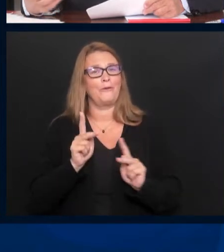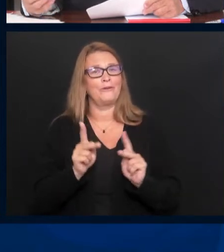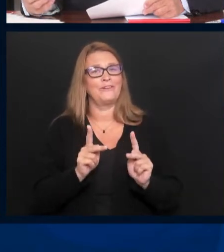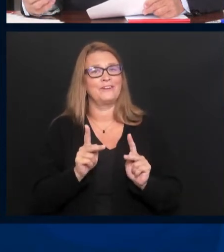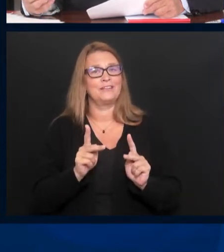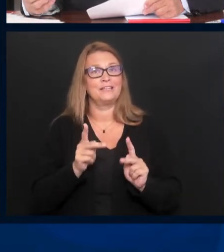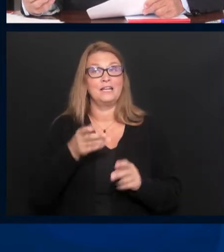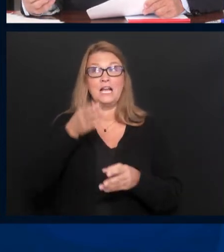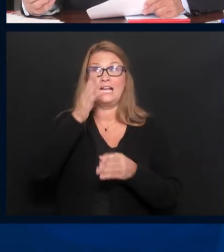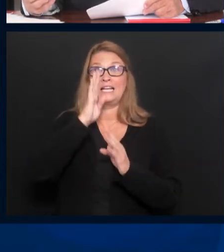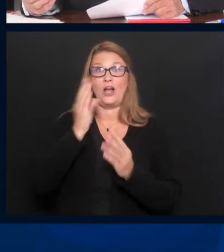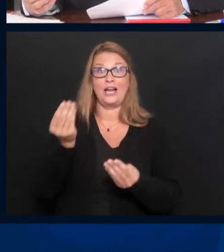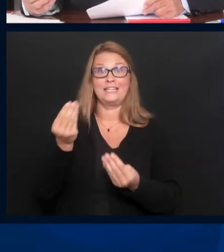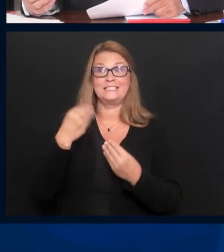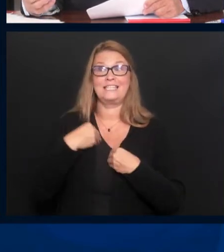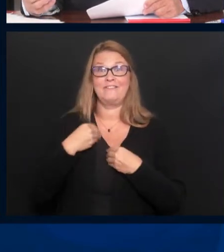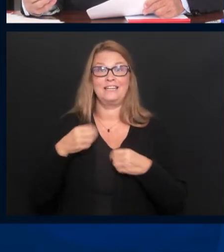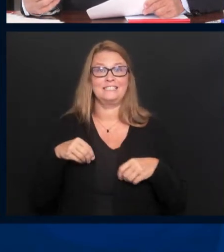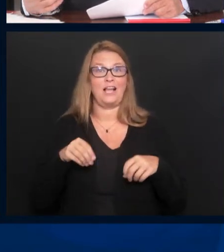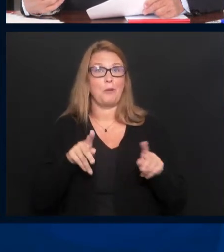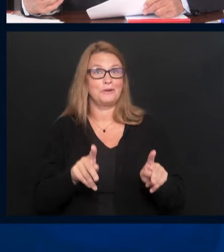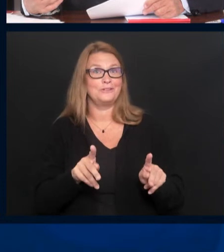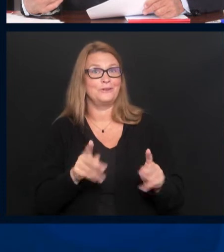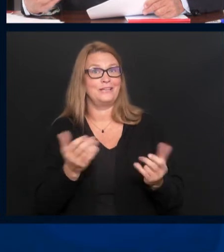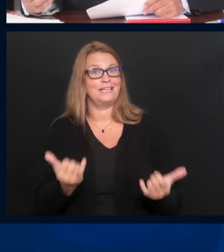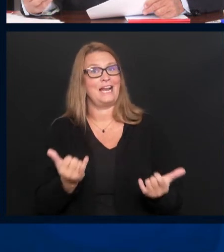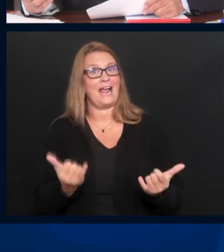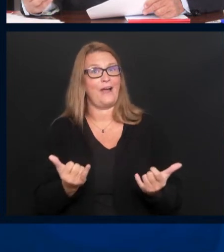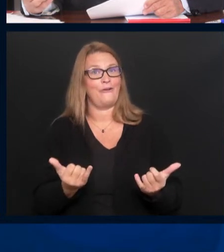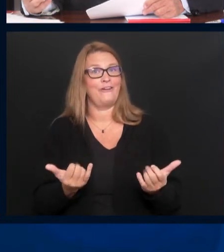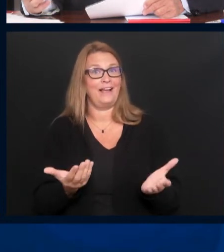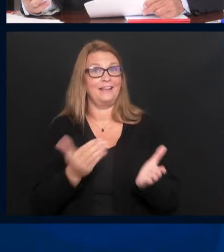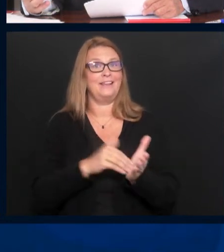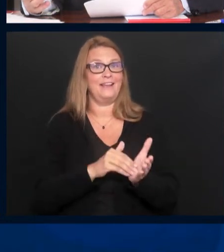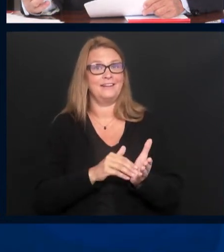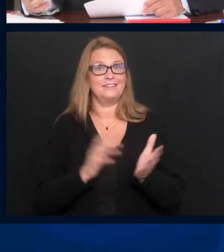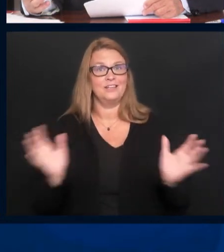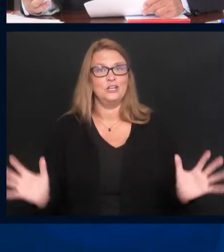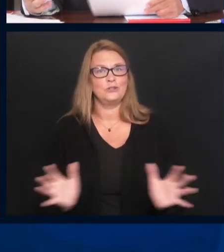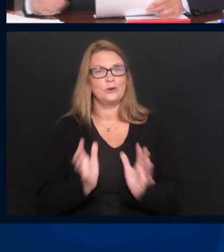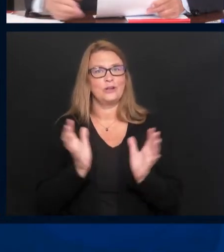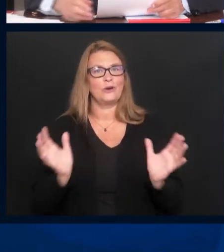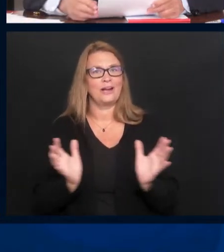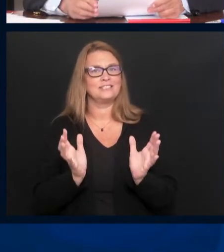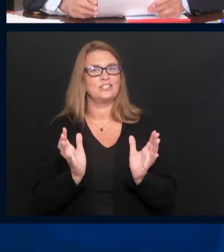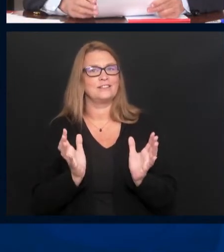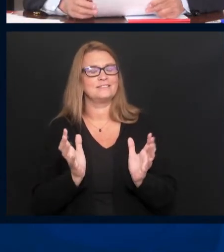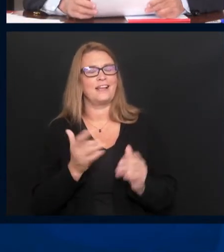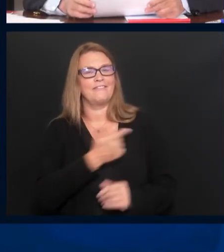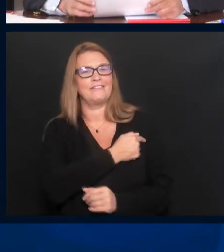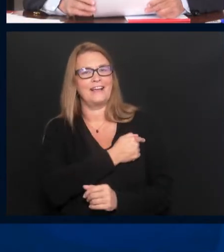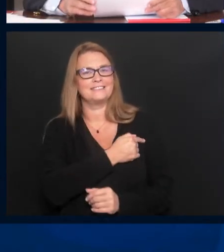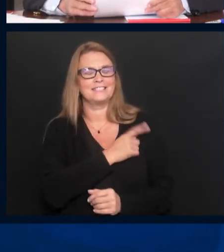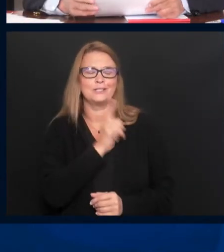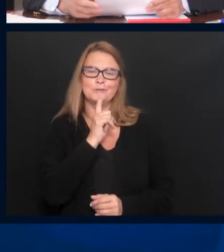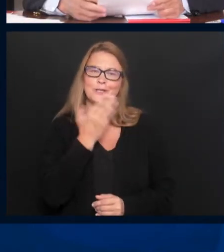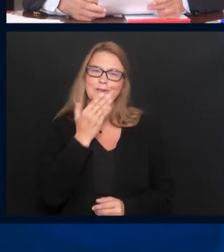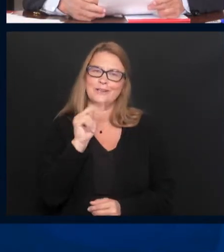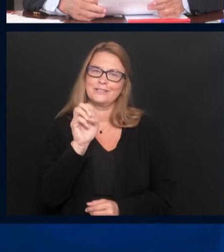that God has given us that chance again to absolutely encourage us to get vaccinated. I think it's great